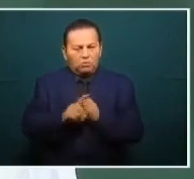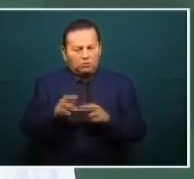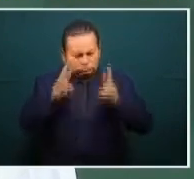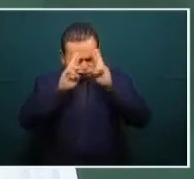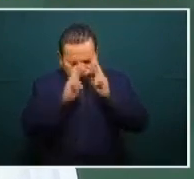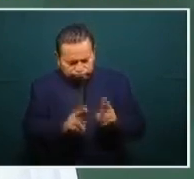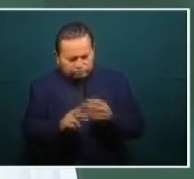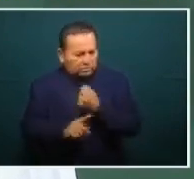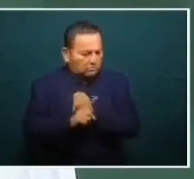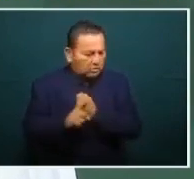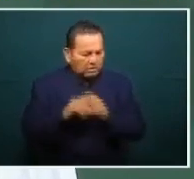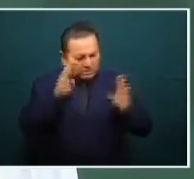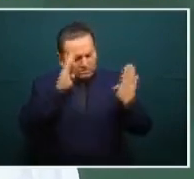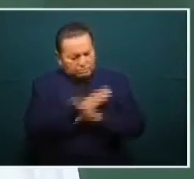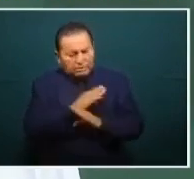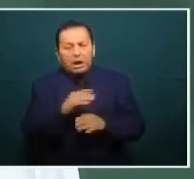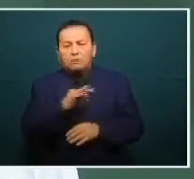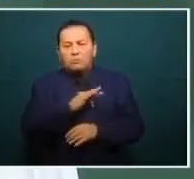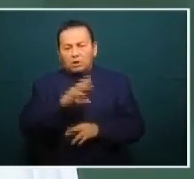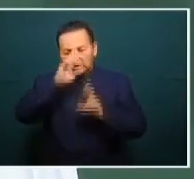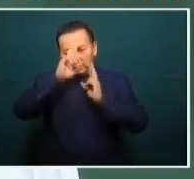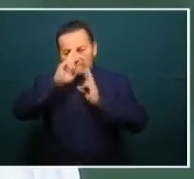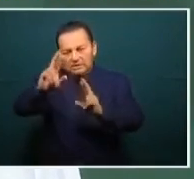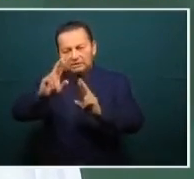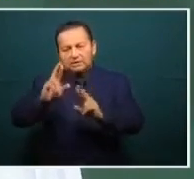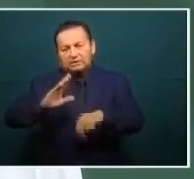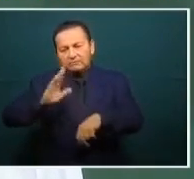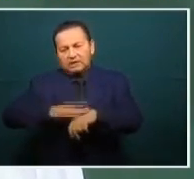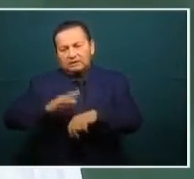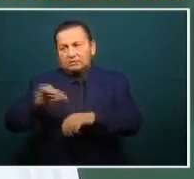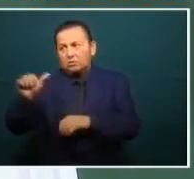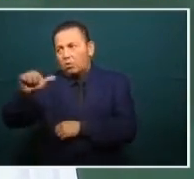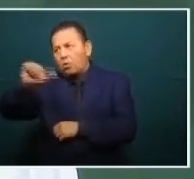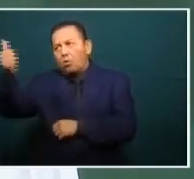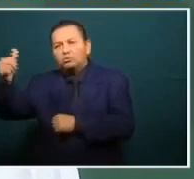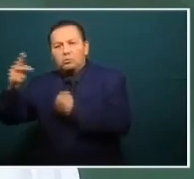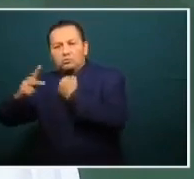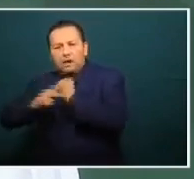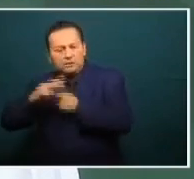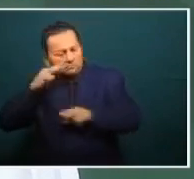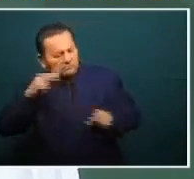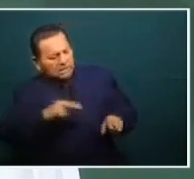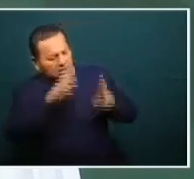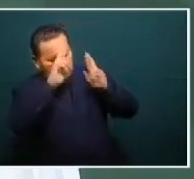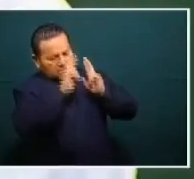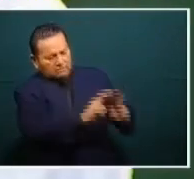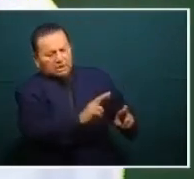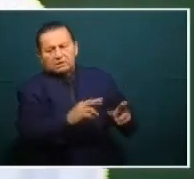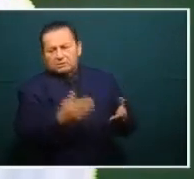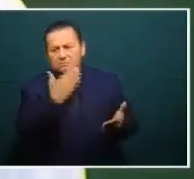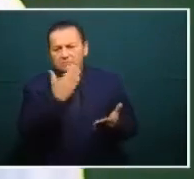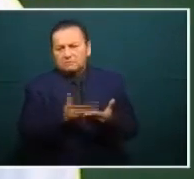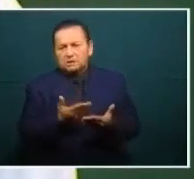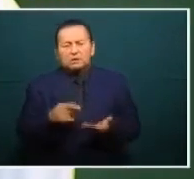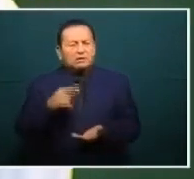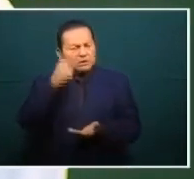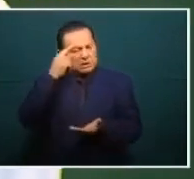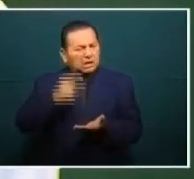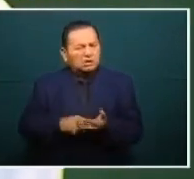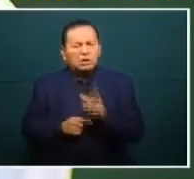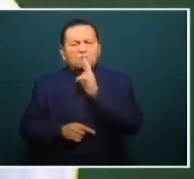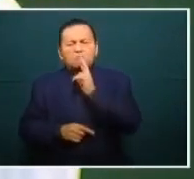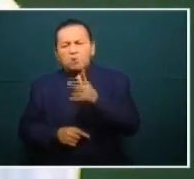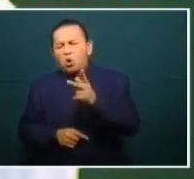Of course, if we take care of internal politics, we will be more respected in the exterior or